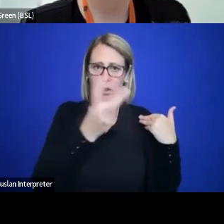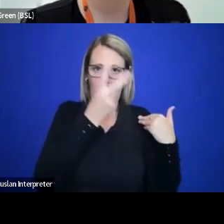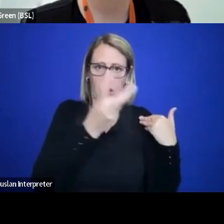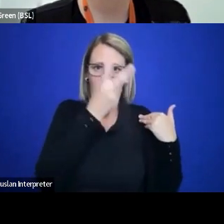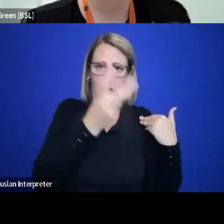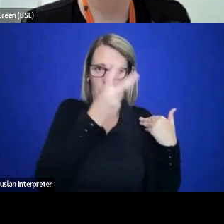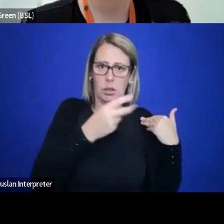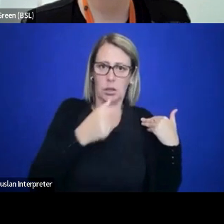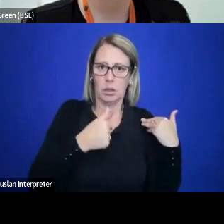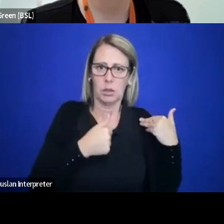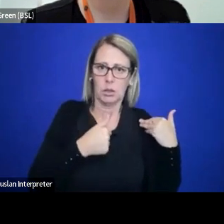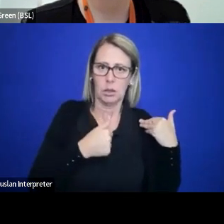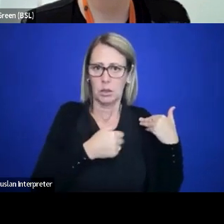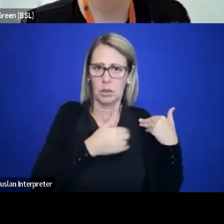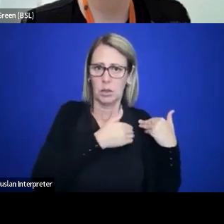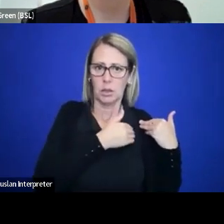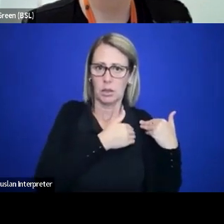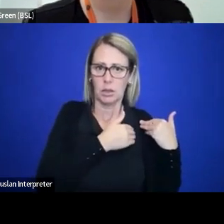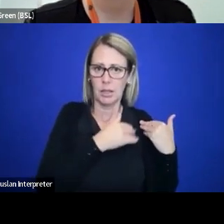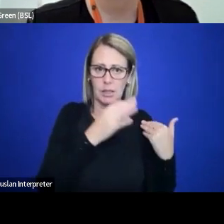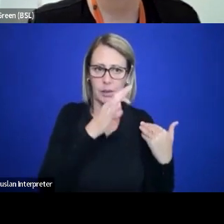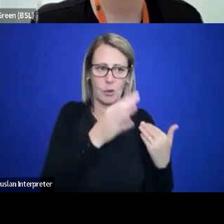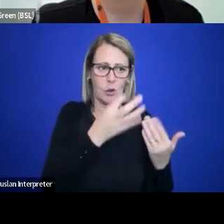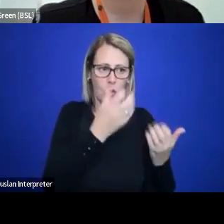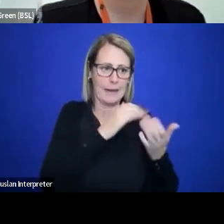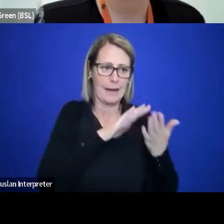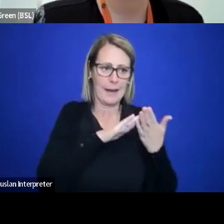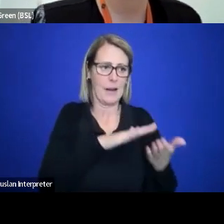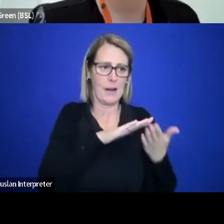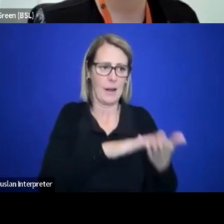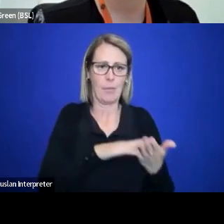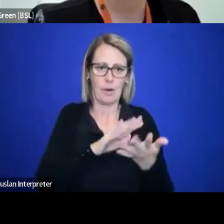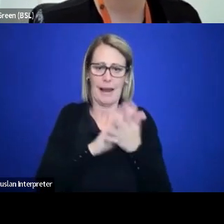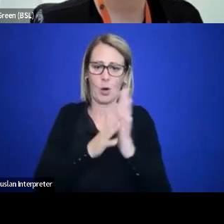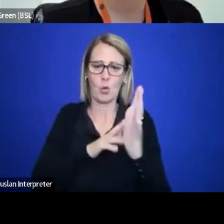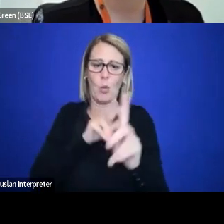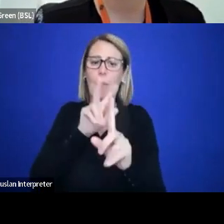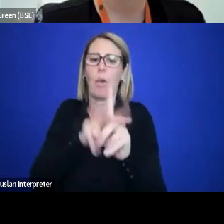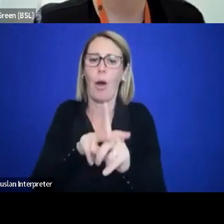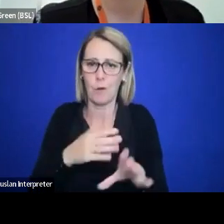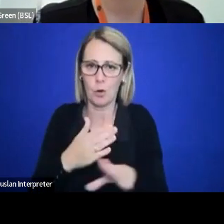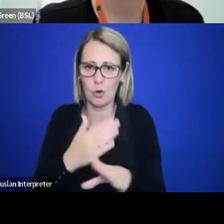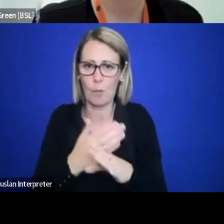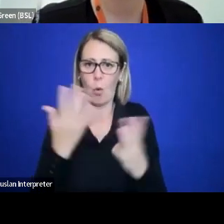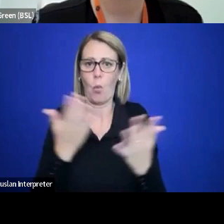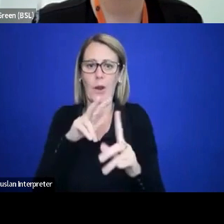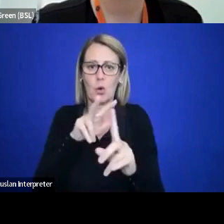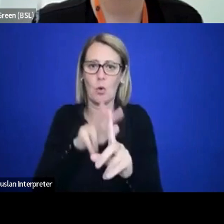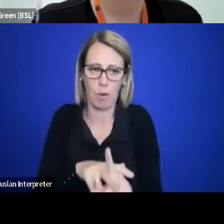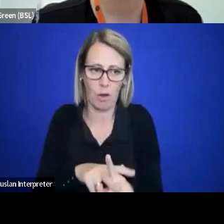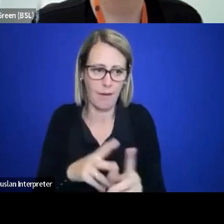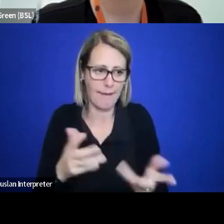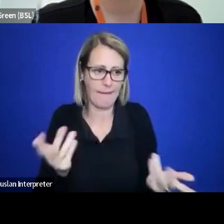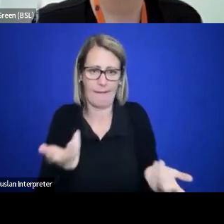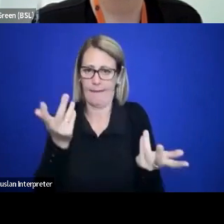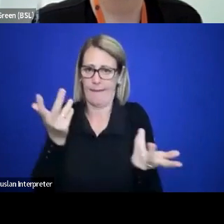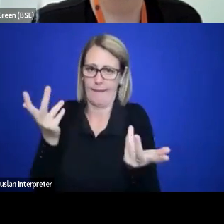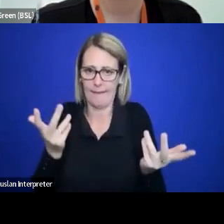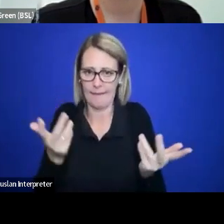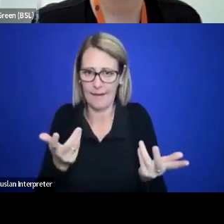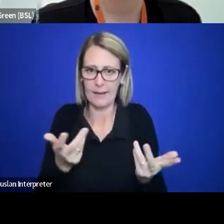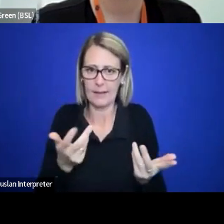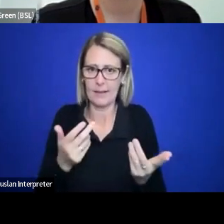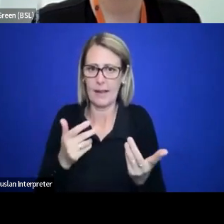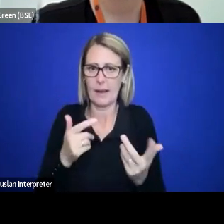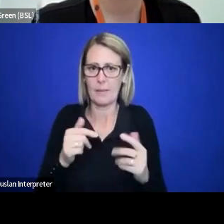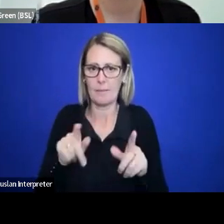that then I'm not getting any help on how to apply for jobs and where to apply for jobs and where to get started from. On the